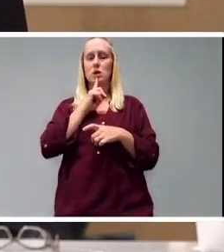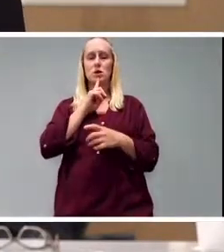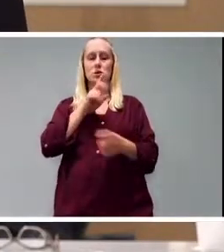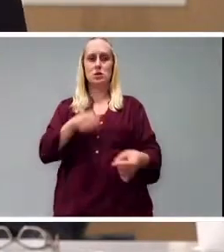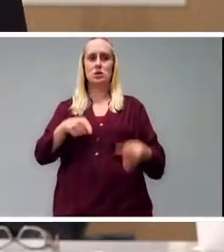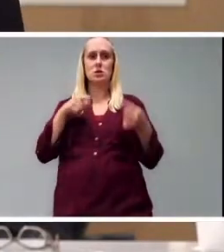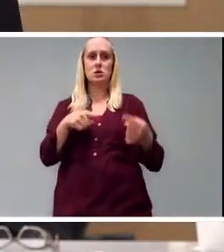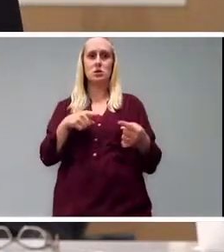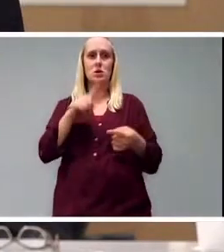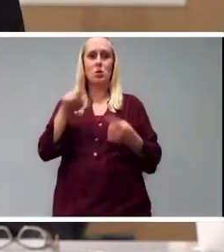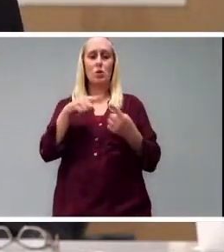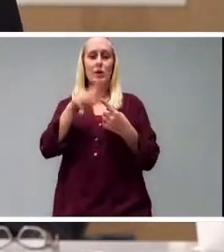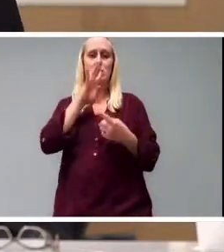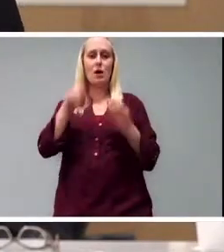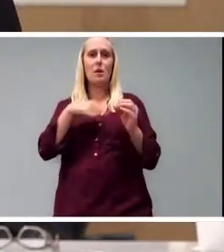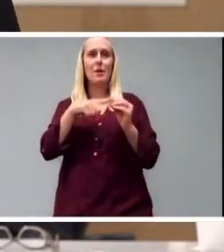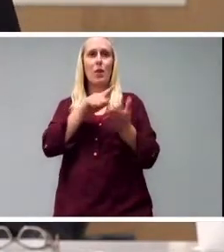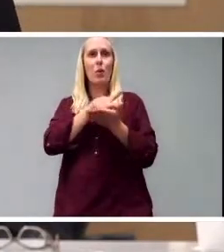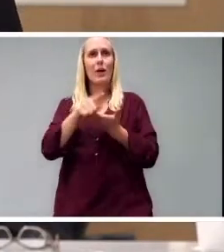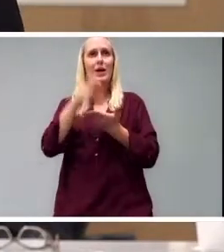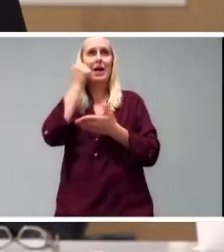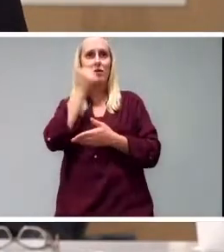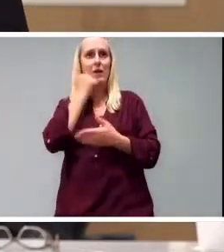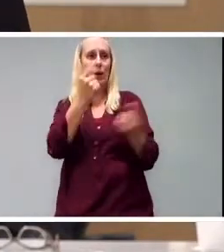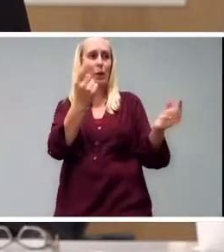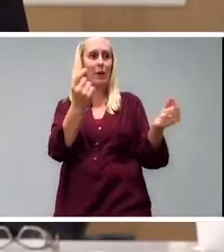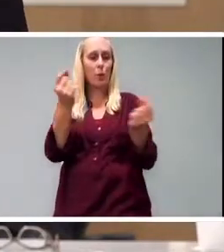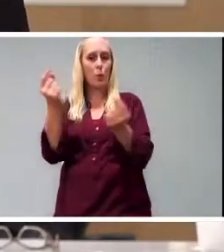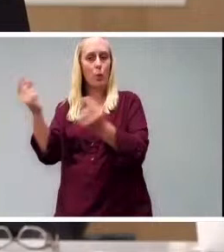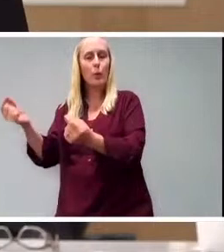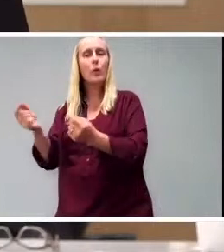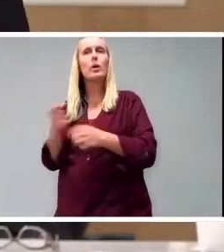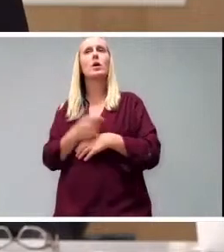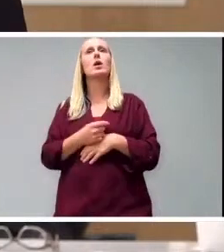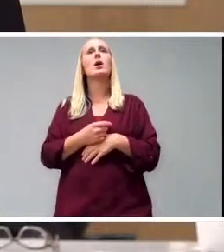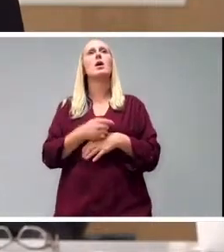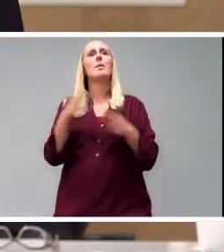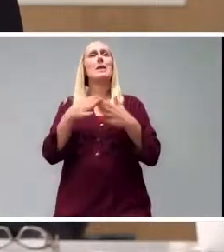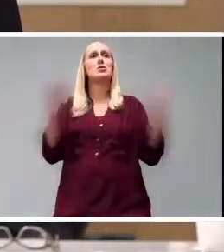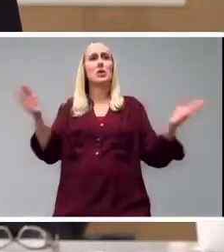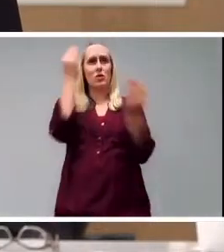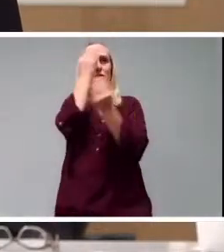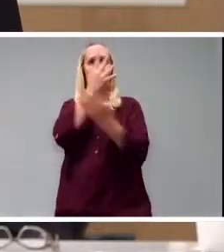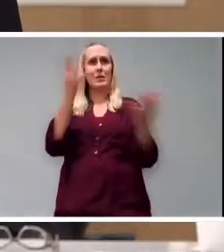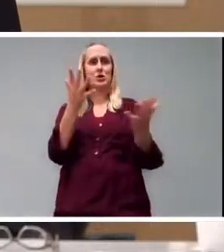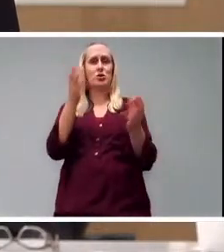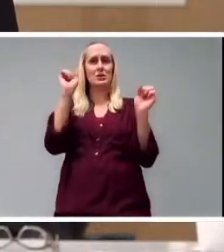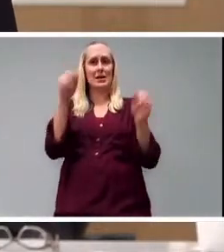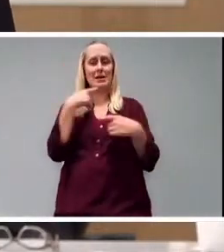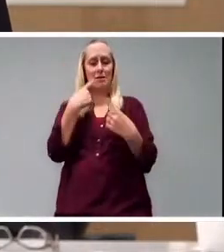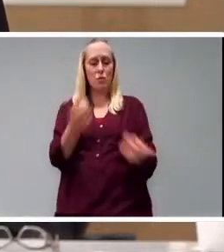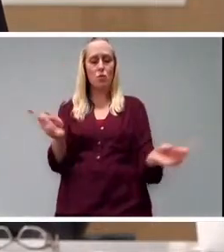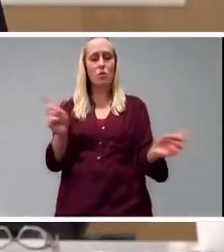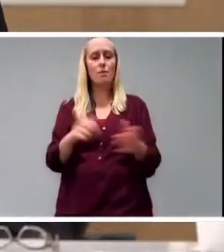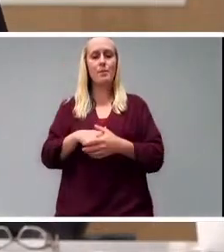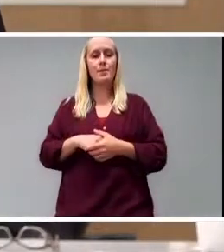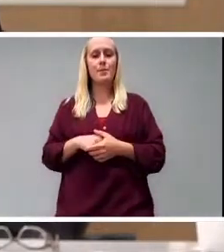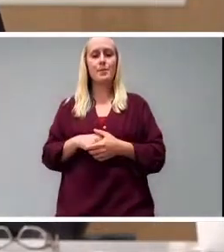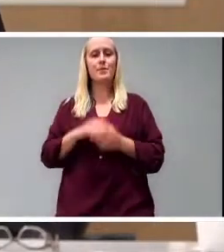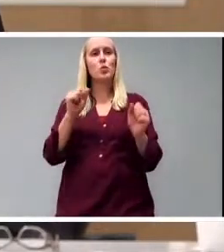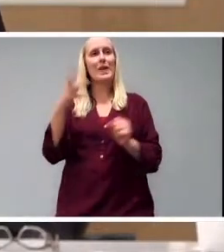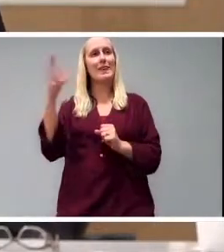the weeds about what it looks like day to day. But there are some just general information pieces that I can share with you so that you can walk away tonight